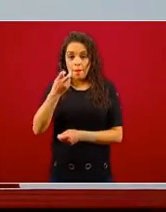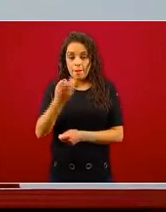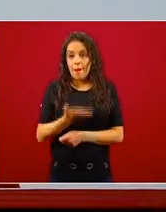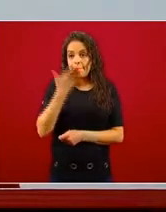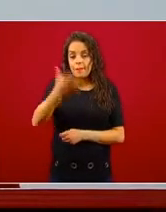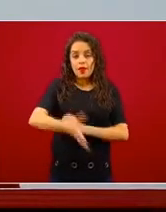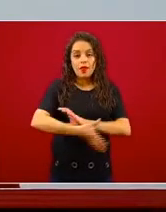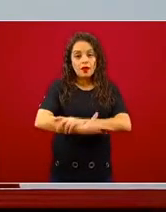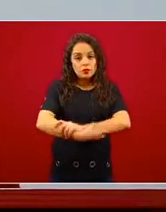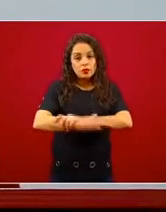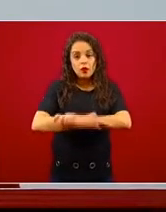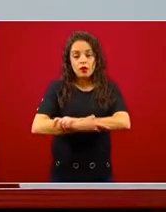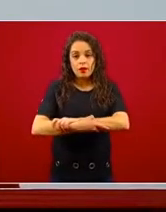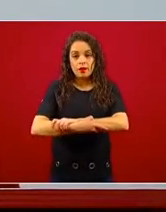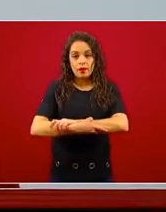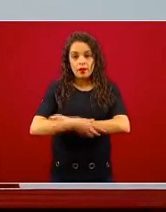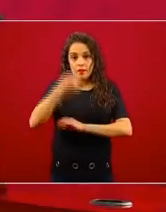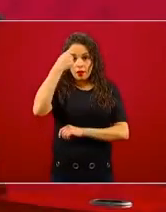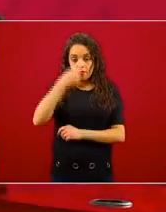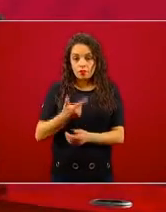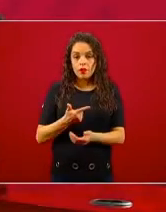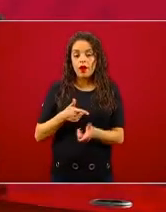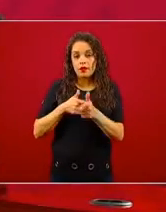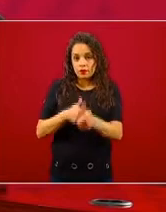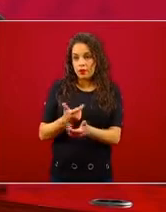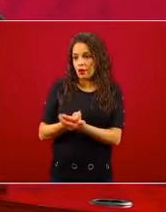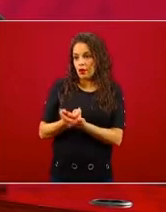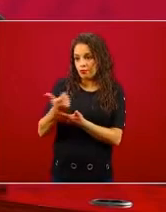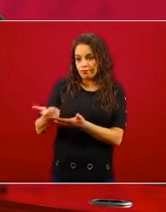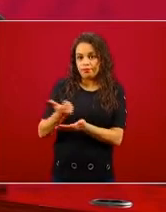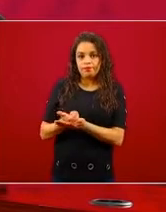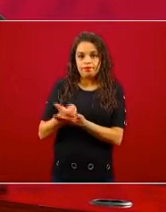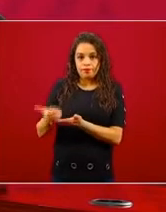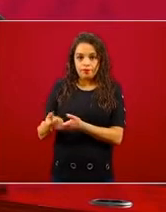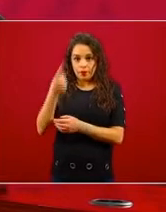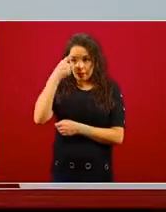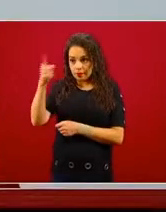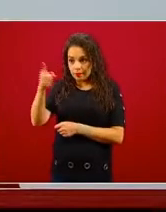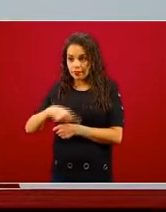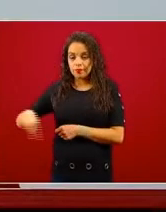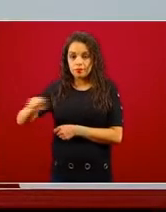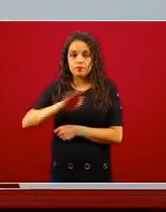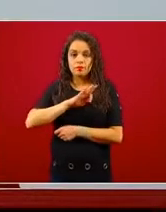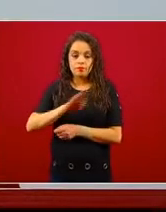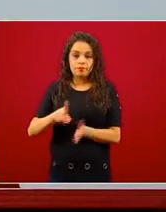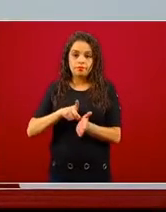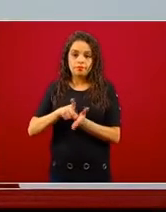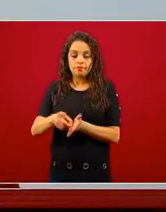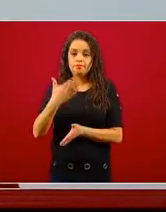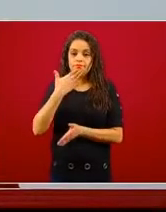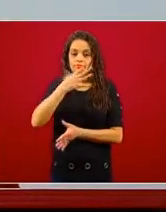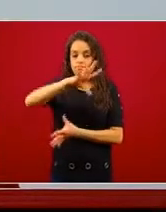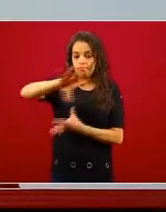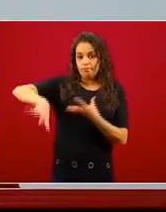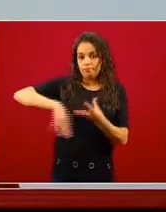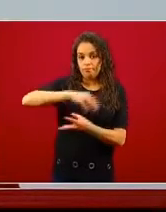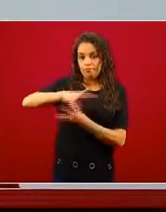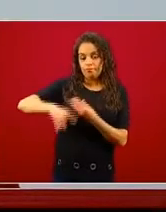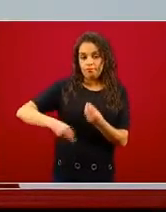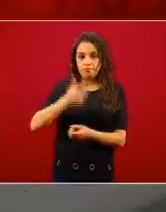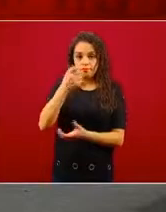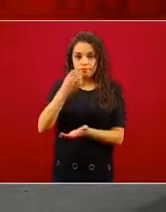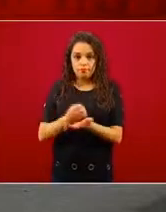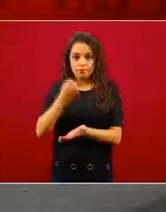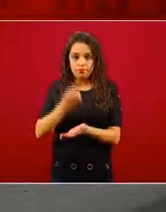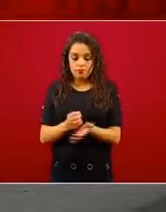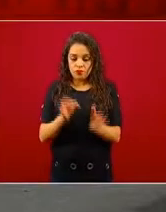deserve. And we ask employers to join us in solidarity by continuing to pay them because they